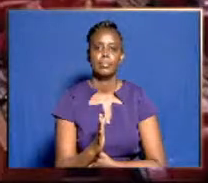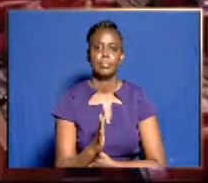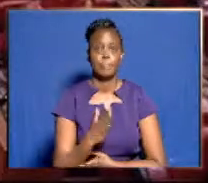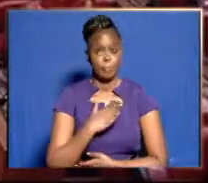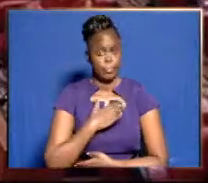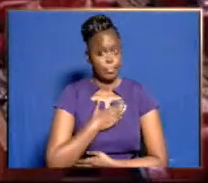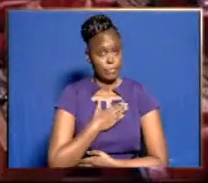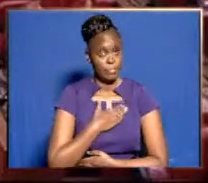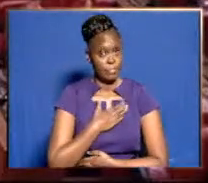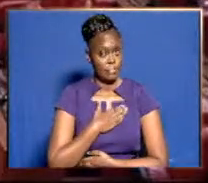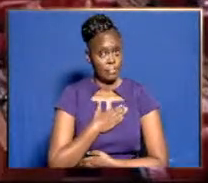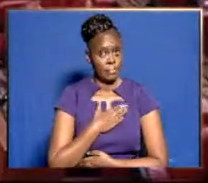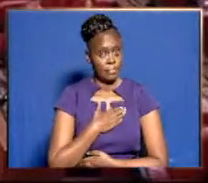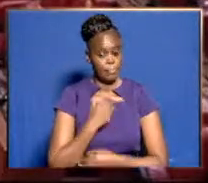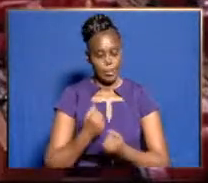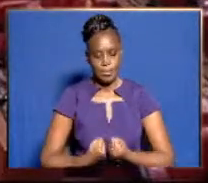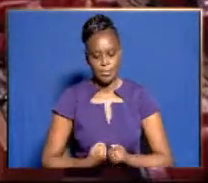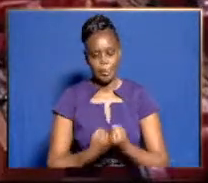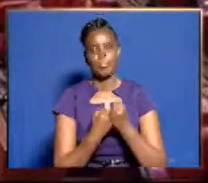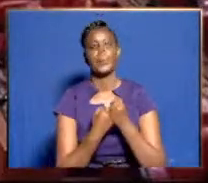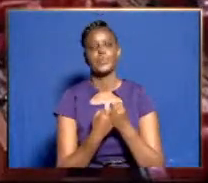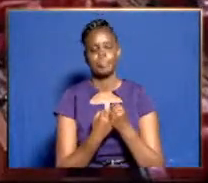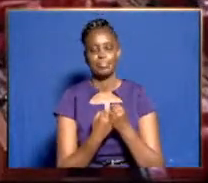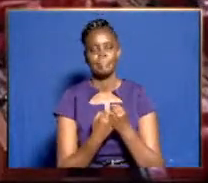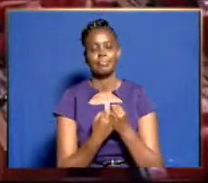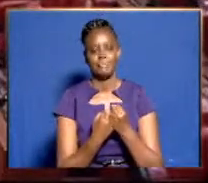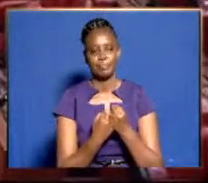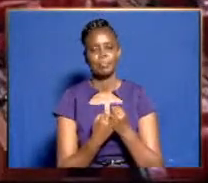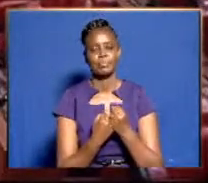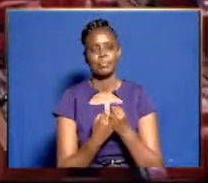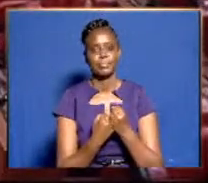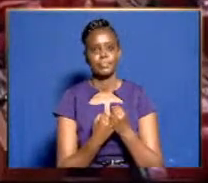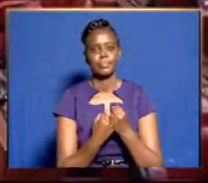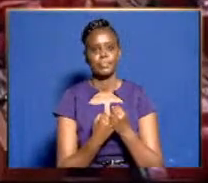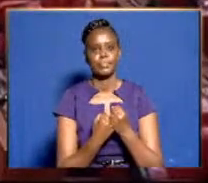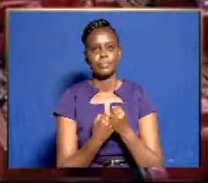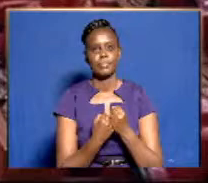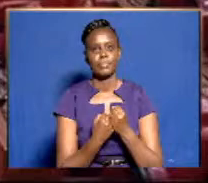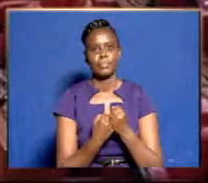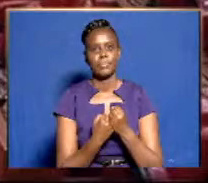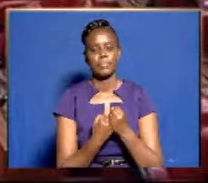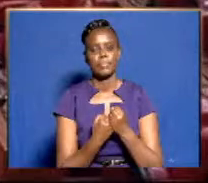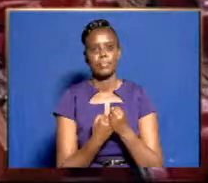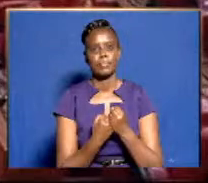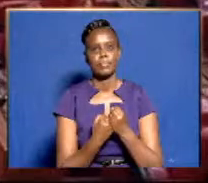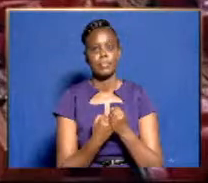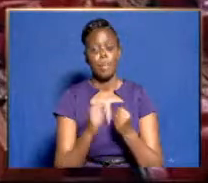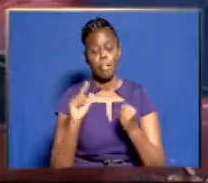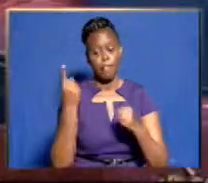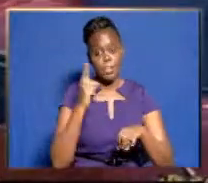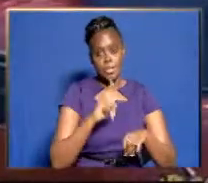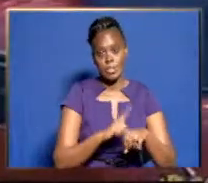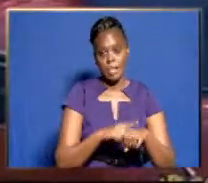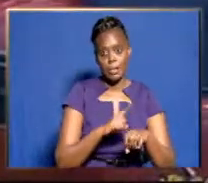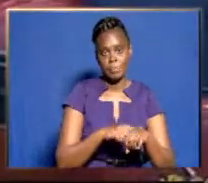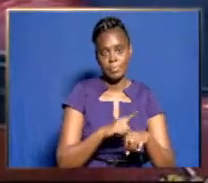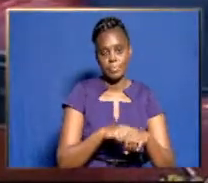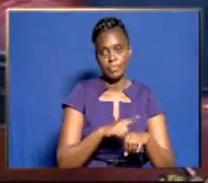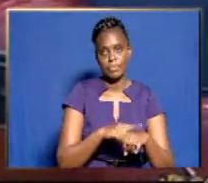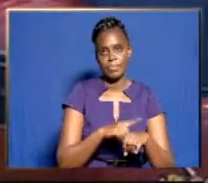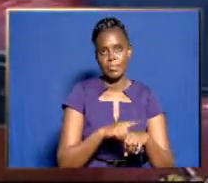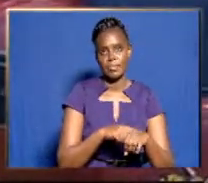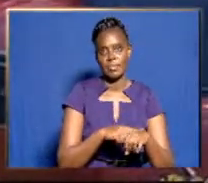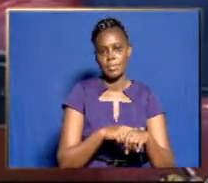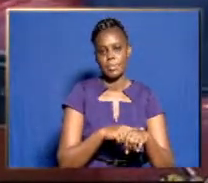I beg to support. And Honorable Speaker, this is the first time